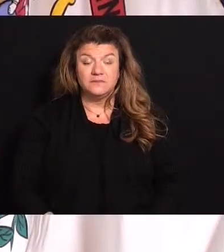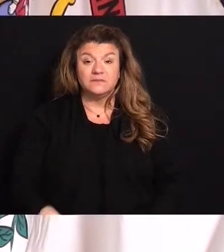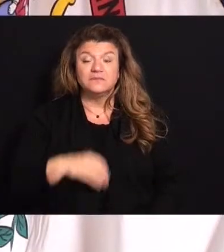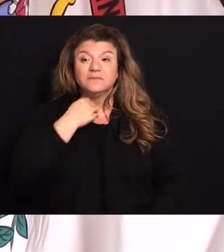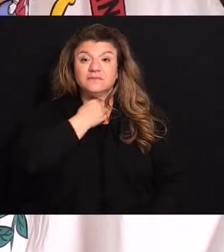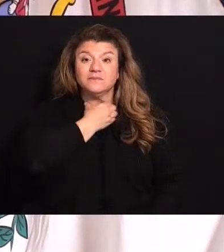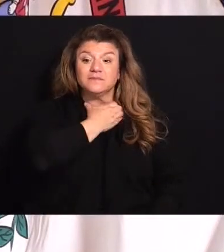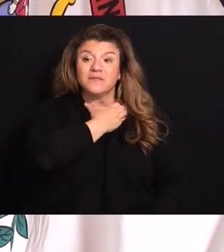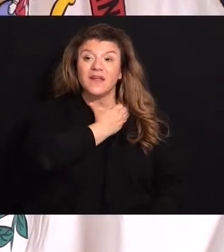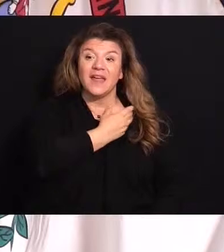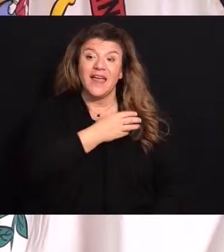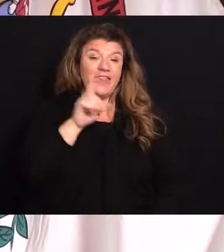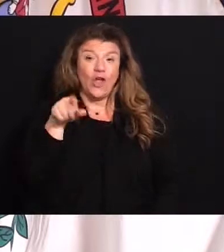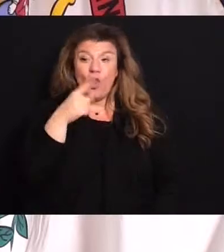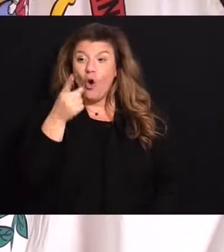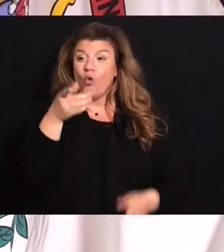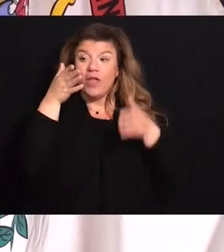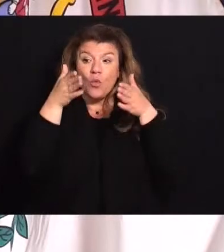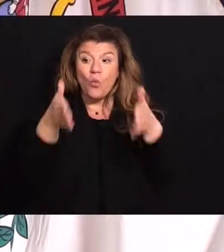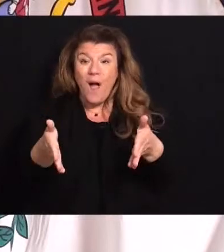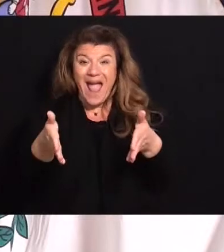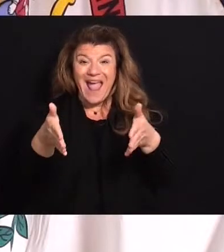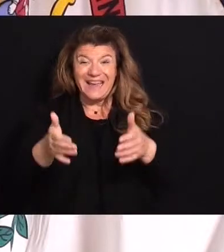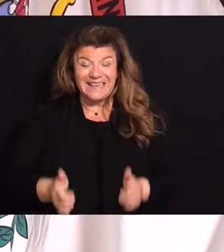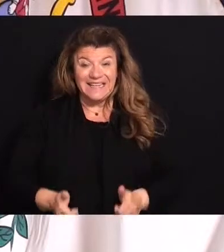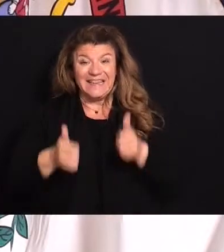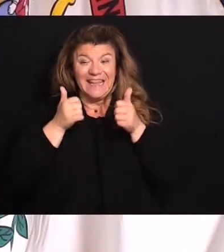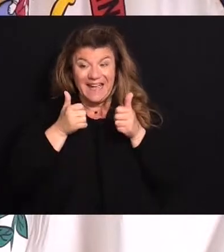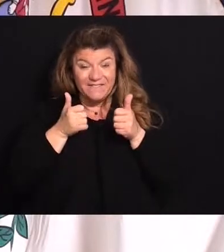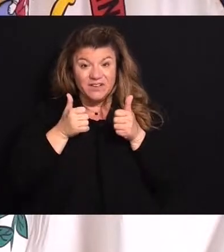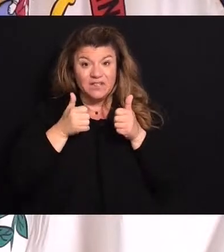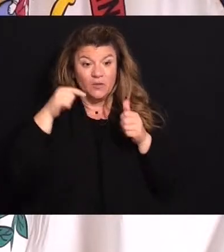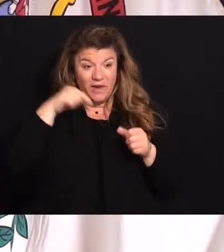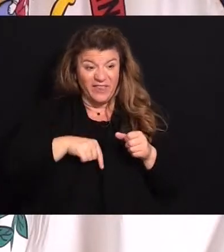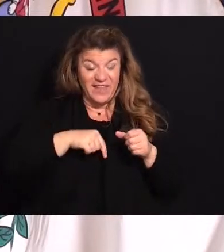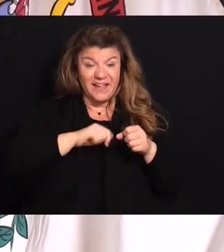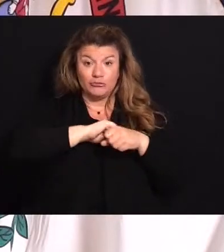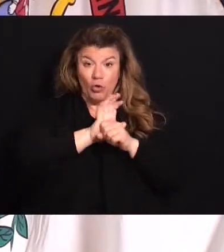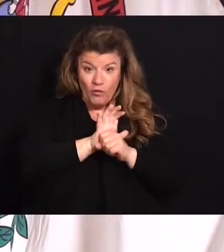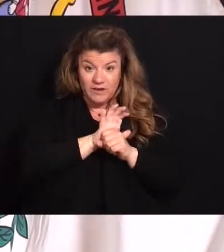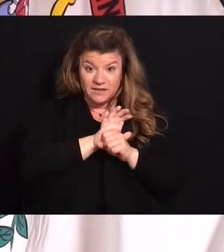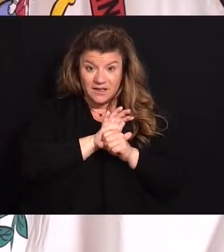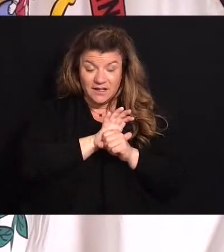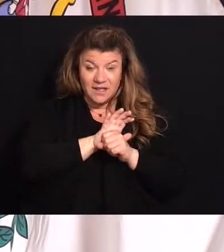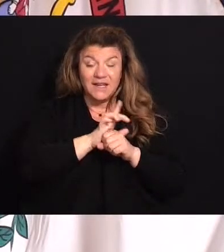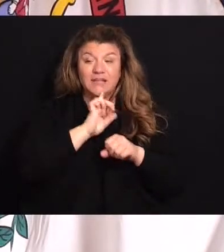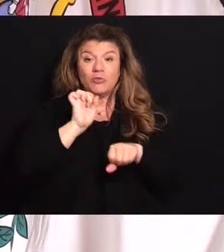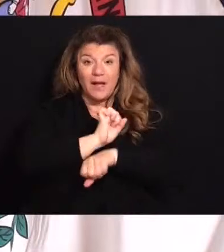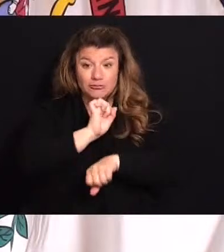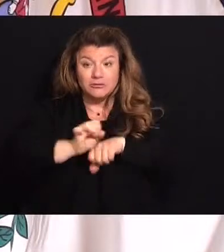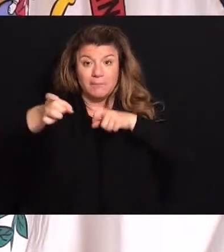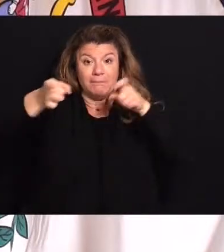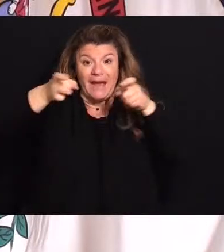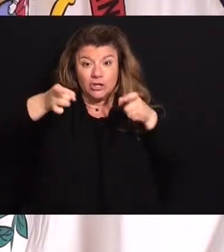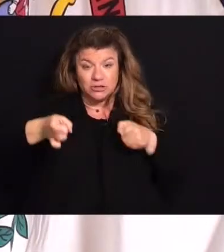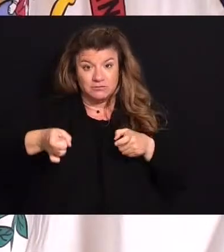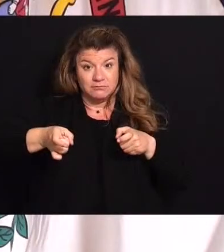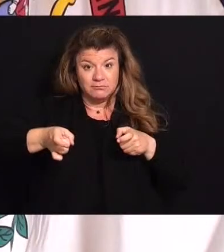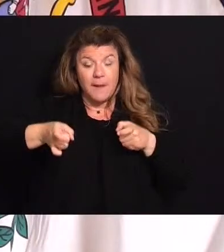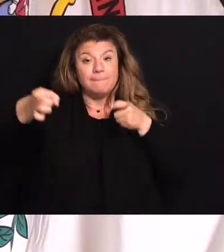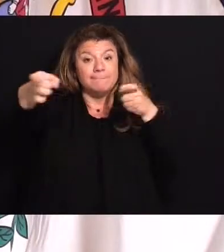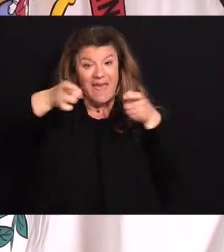the way to live with this dreaded killer is to absolutely manage it. Manage